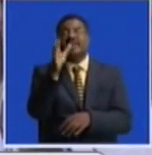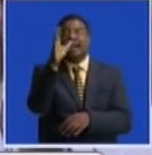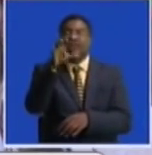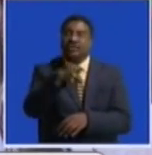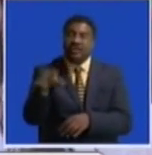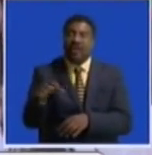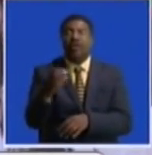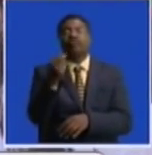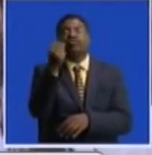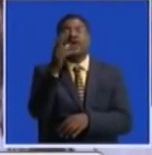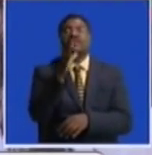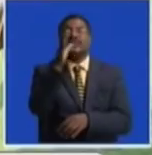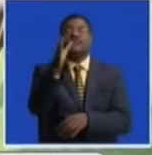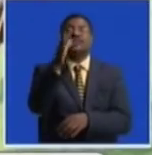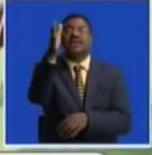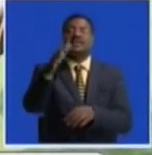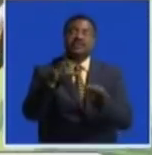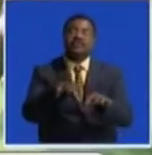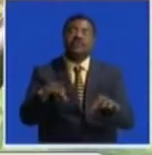12 great-grandchildren.